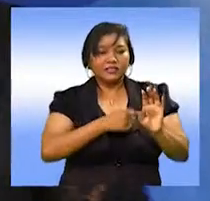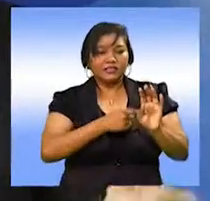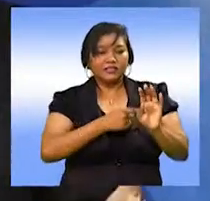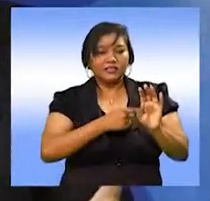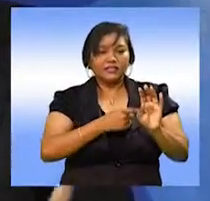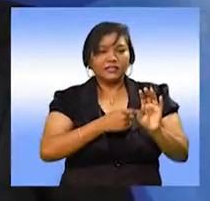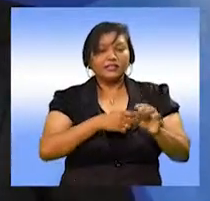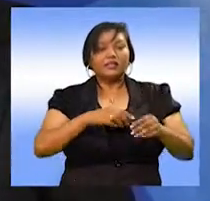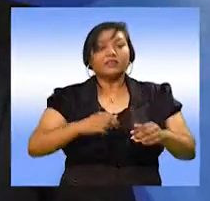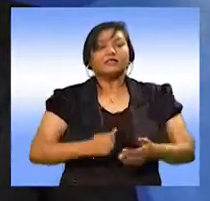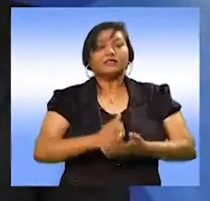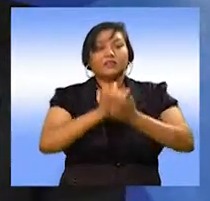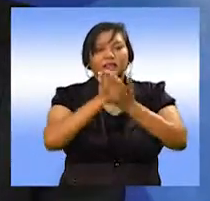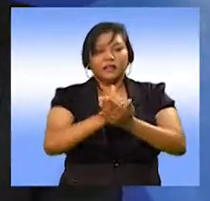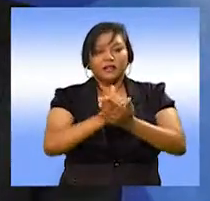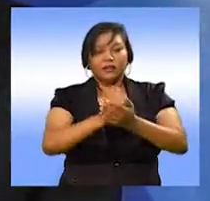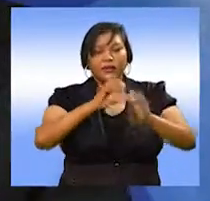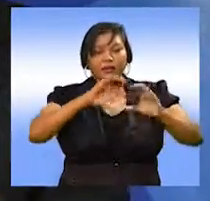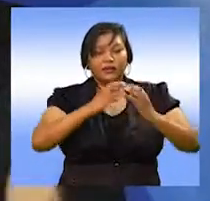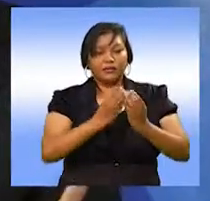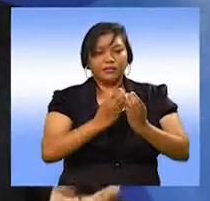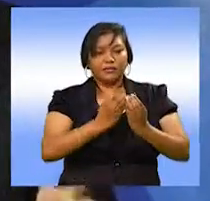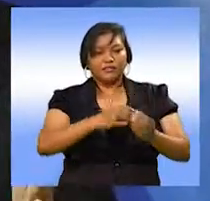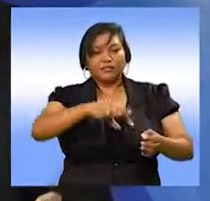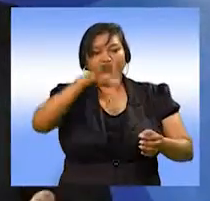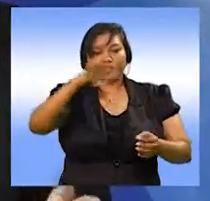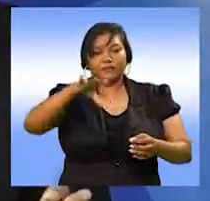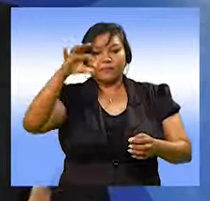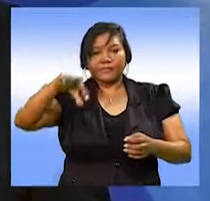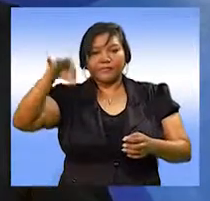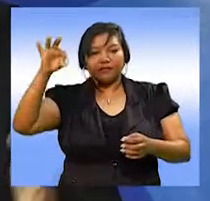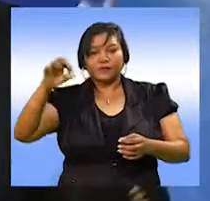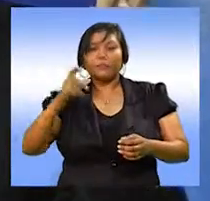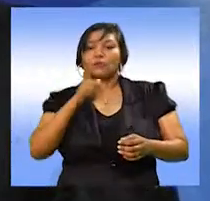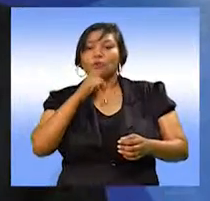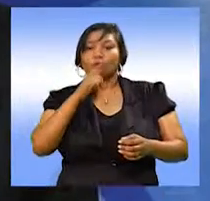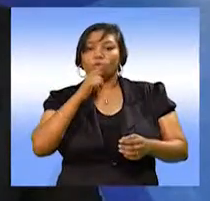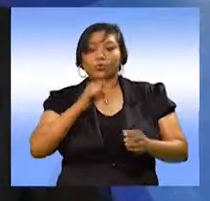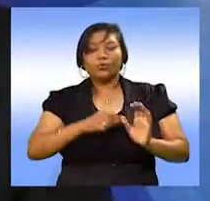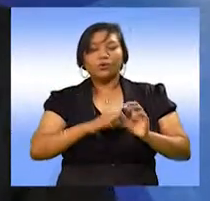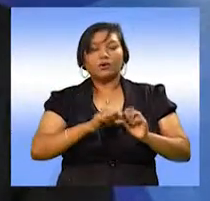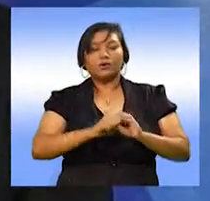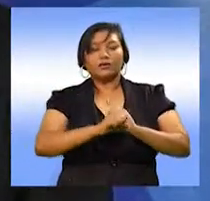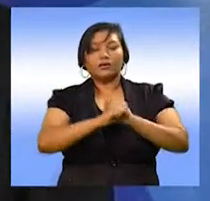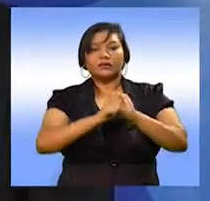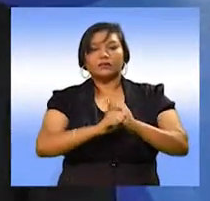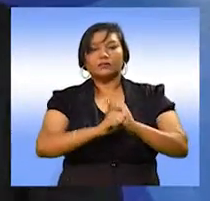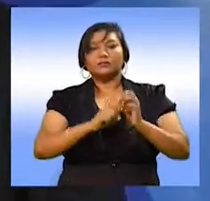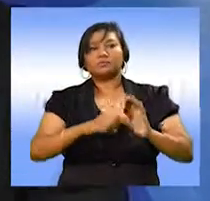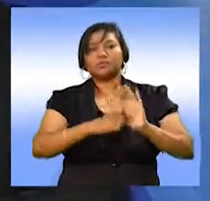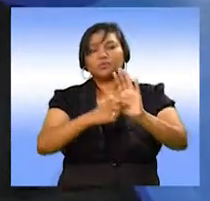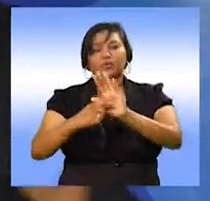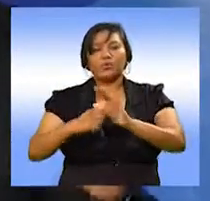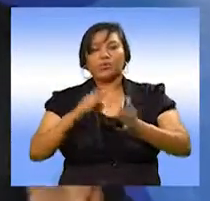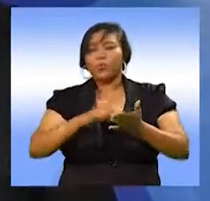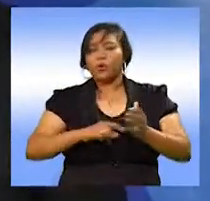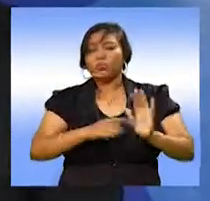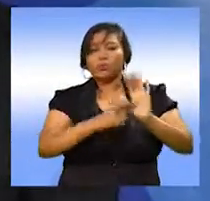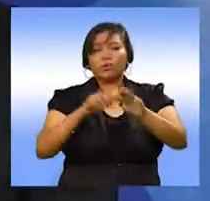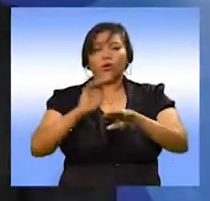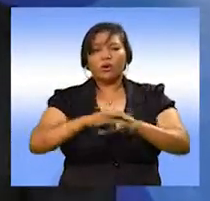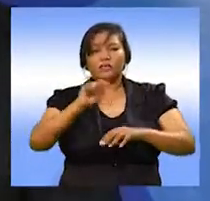call regularization, where we have sought to identify first and foremost all the content that is being broadcast by